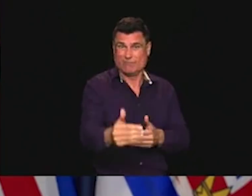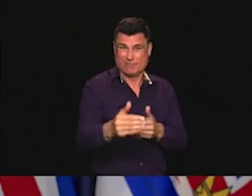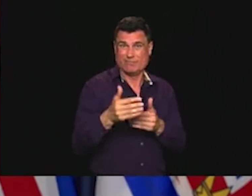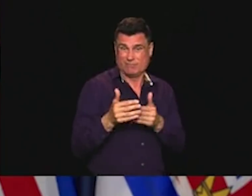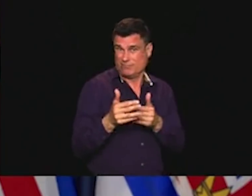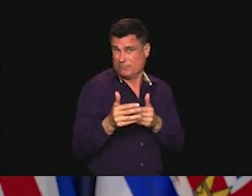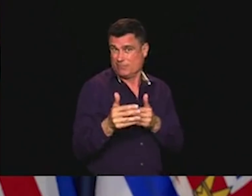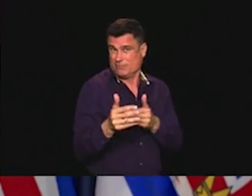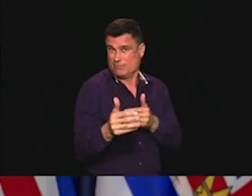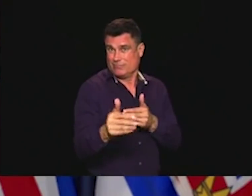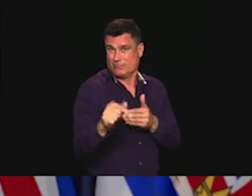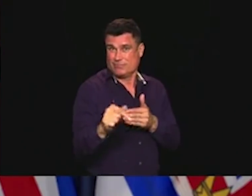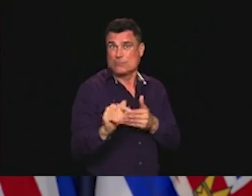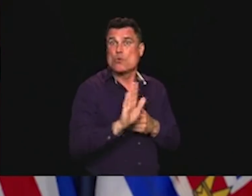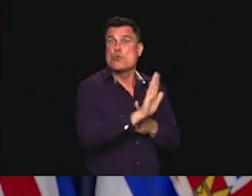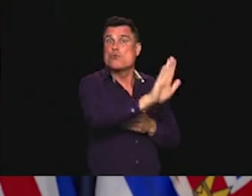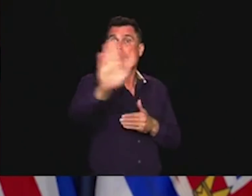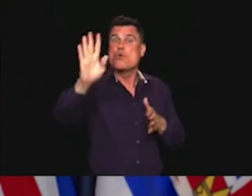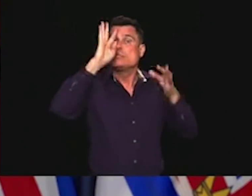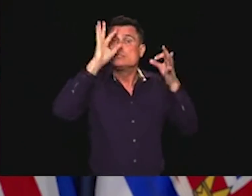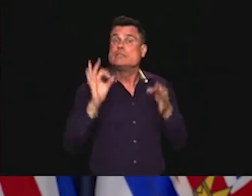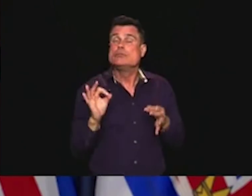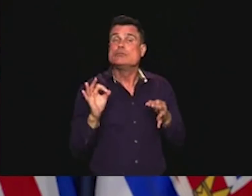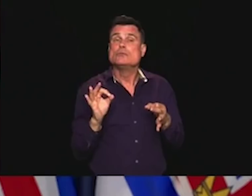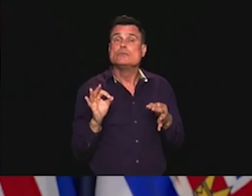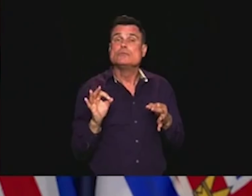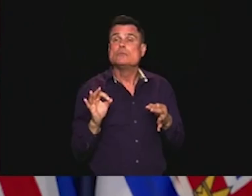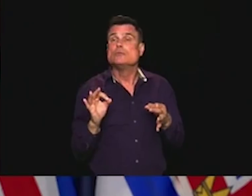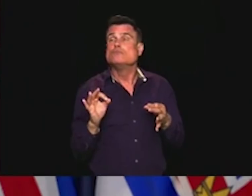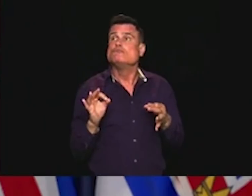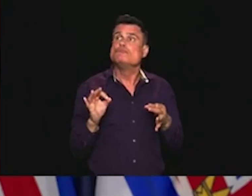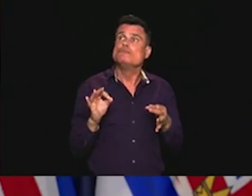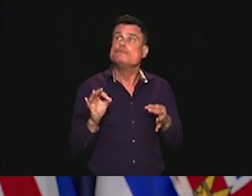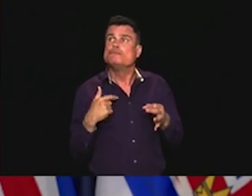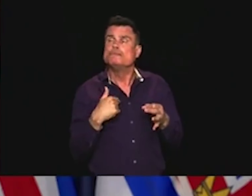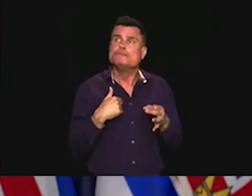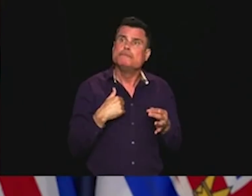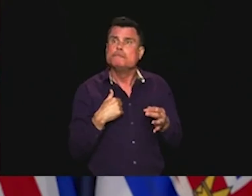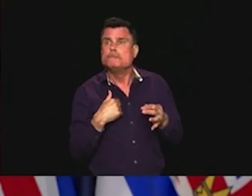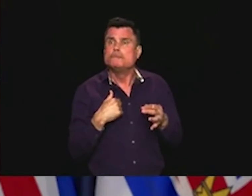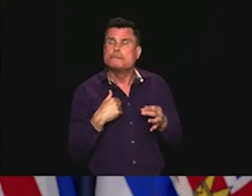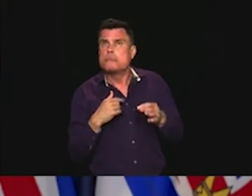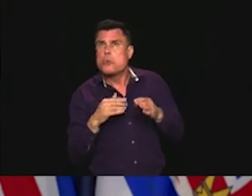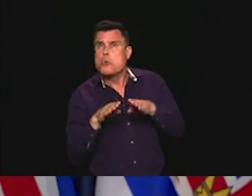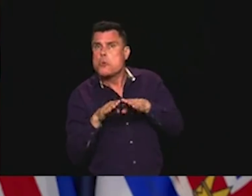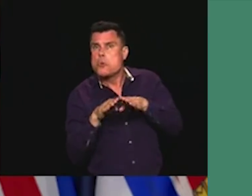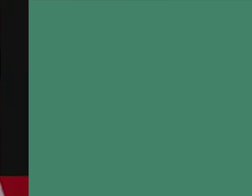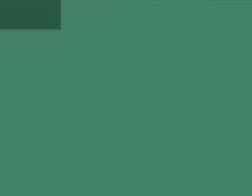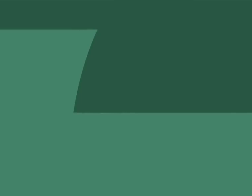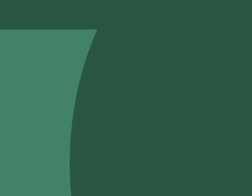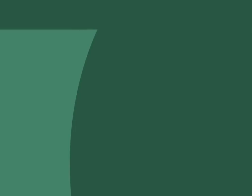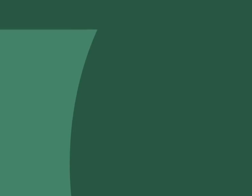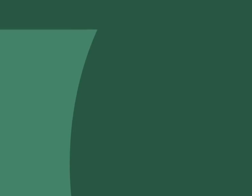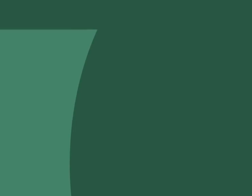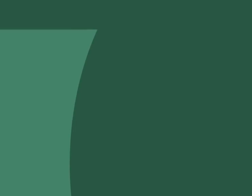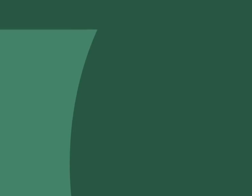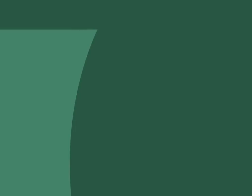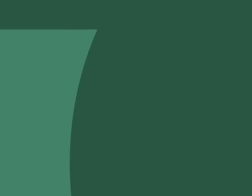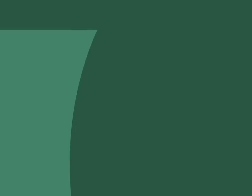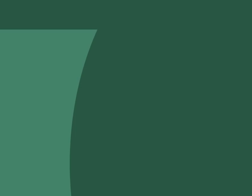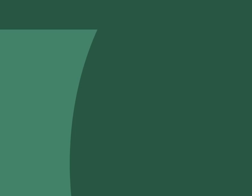months, is our need to keep using the skills that Dr. Henry and medical health officers from across BC have taught us to stop the spread